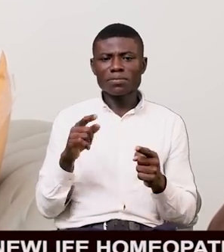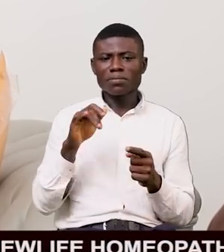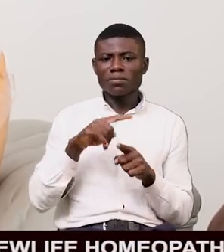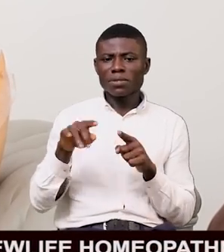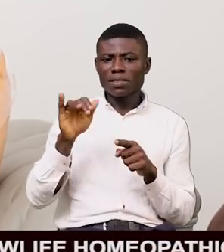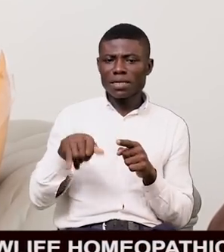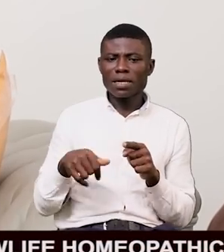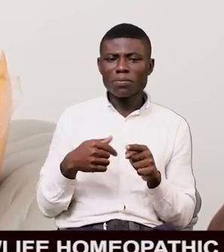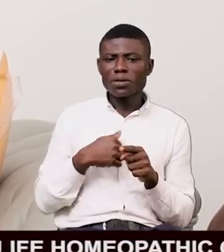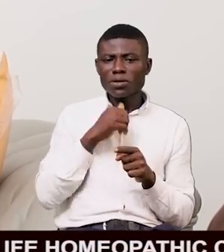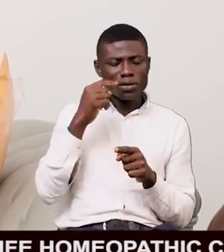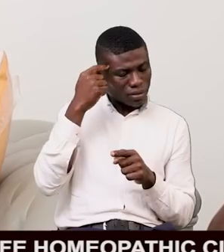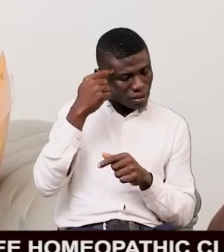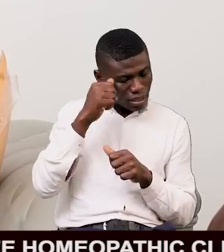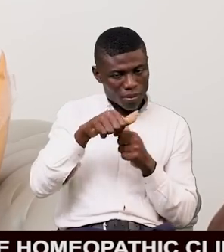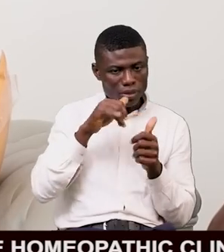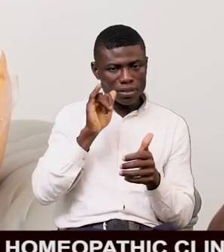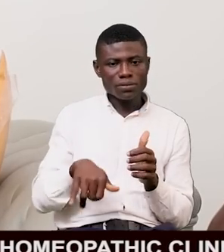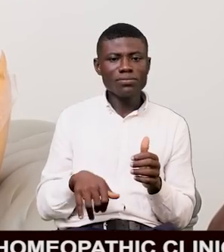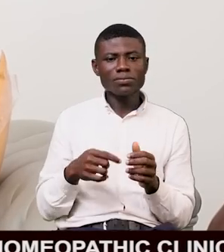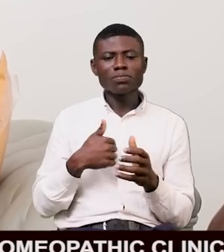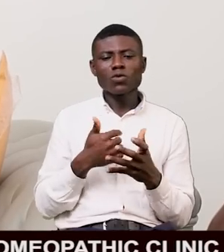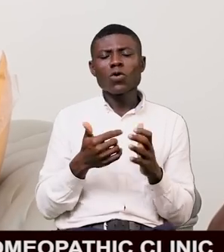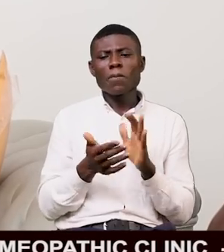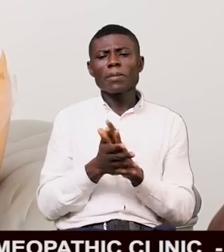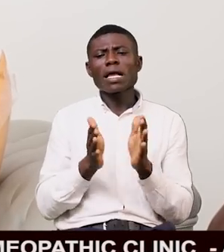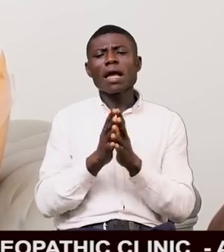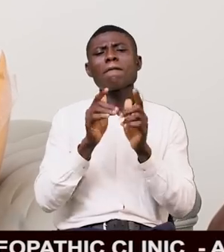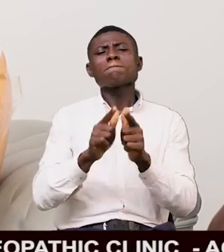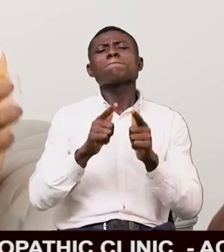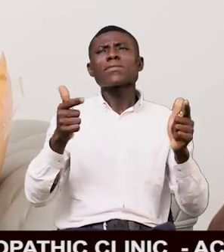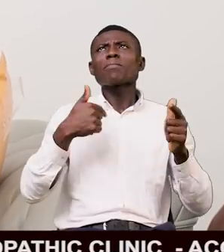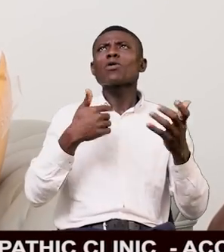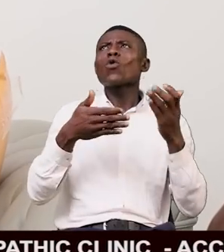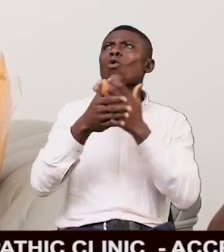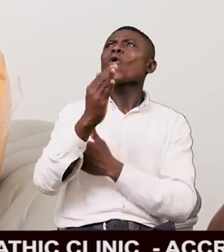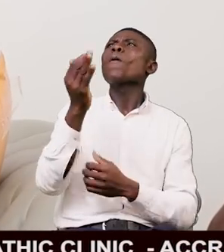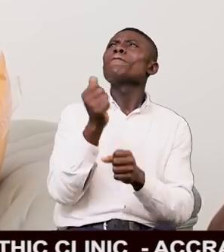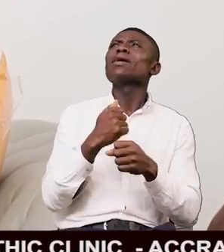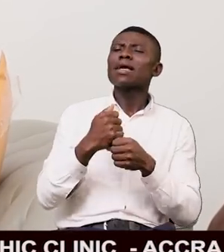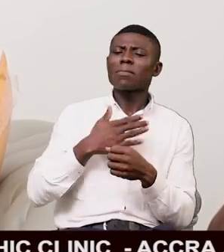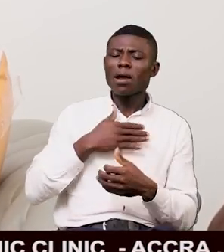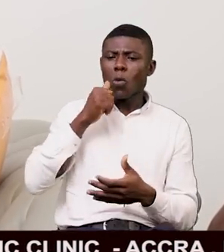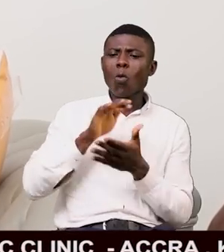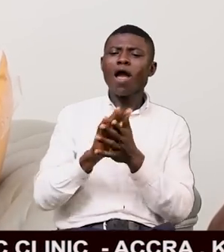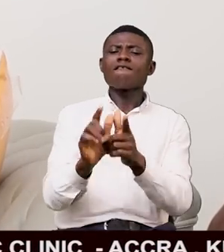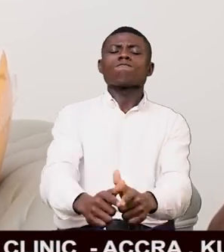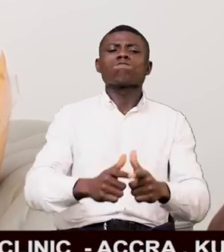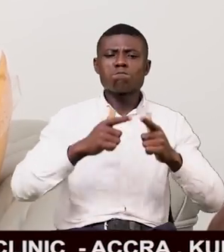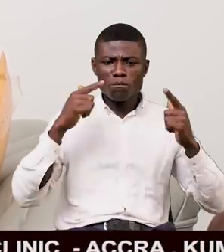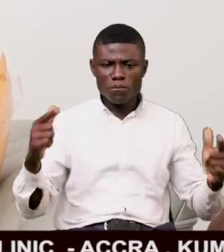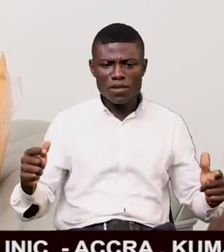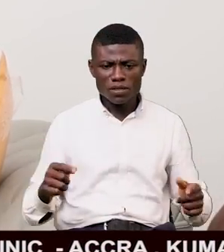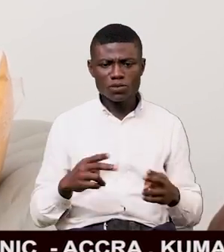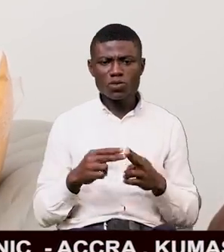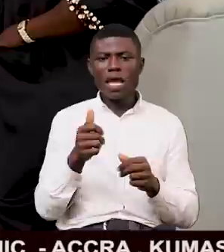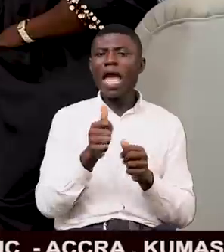kwa de, ani ma adwum kura. Me mi pe no se onye onyame nyane kese pa enti embo mi hu